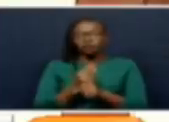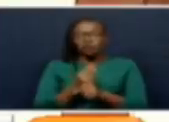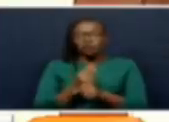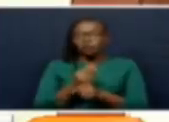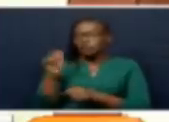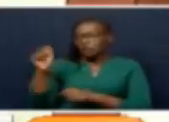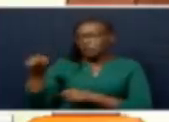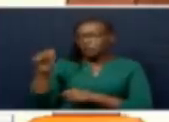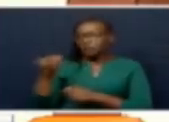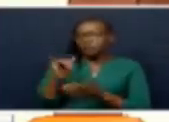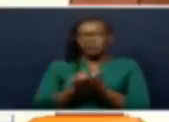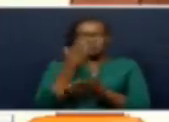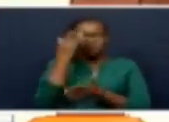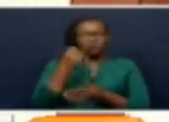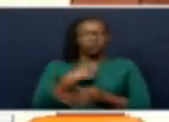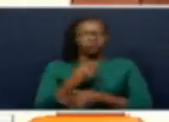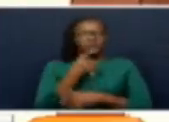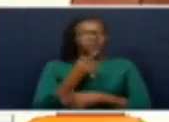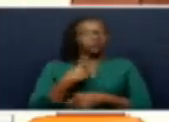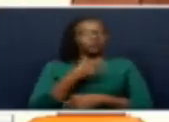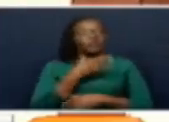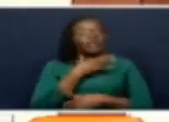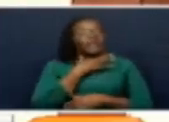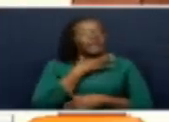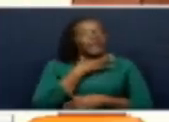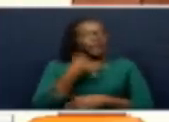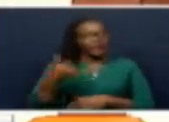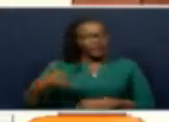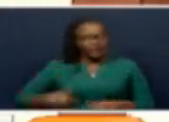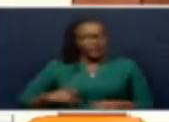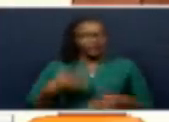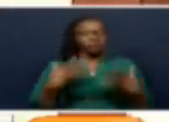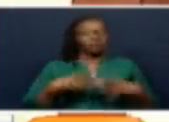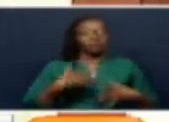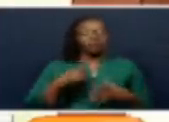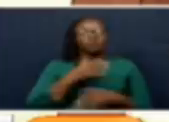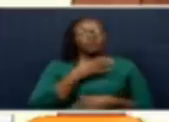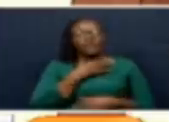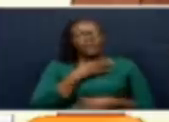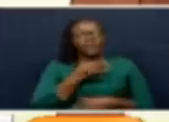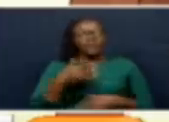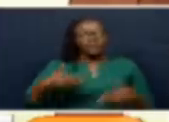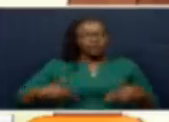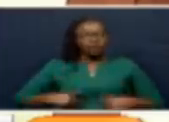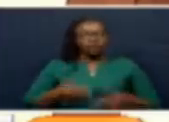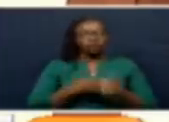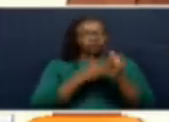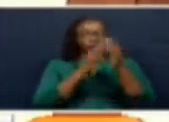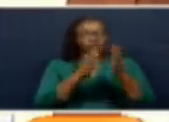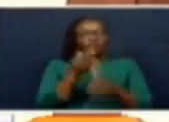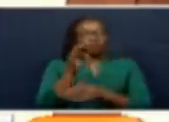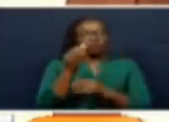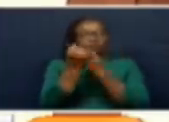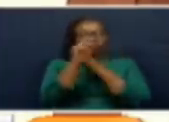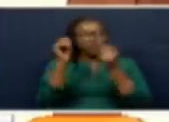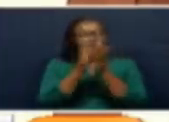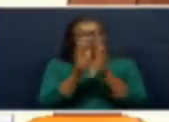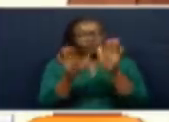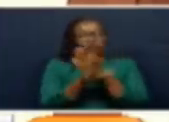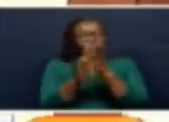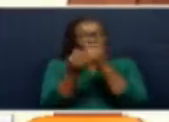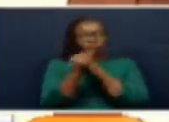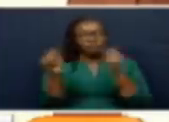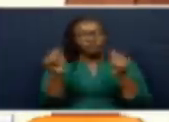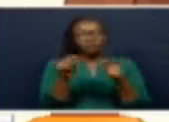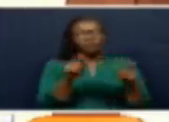saying we admired young people. We admired the youthful leadership of our president and his deputy. And they